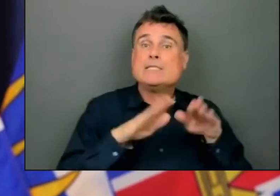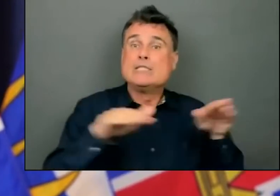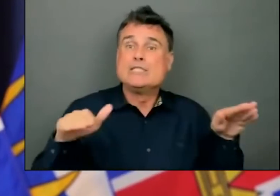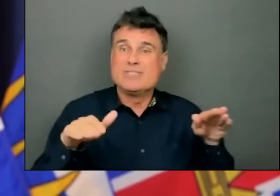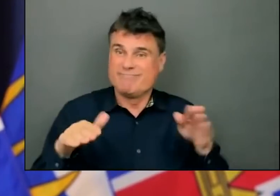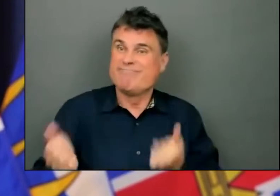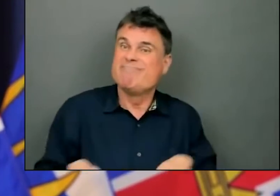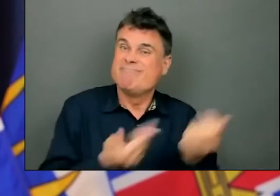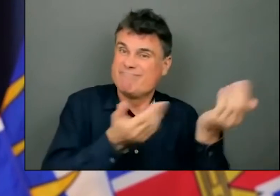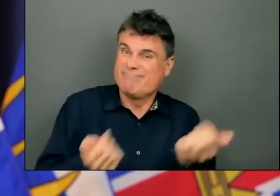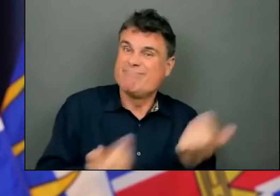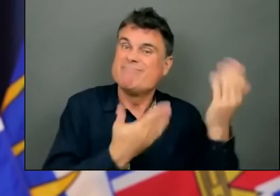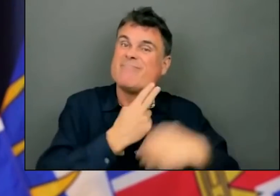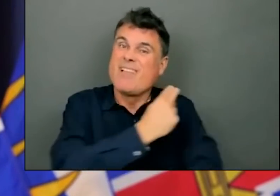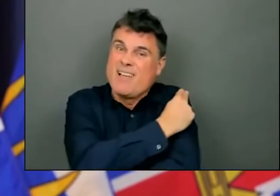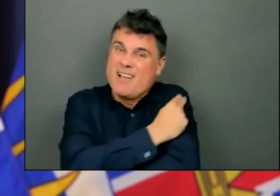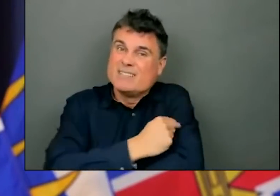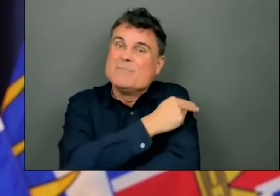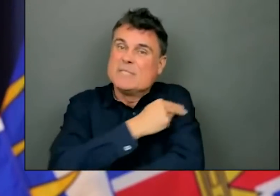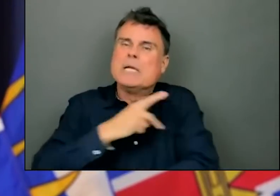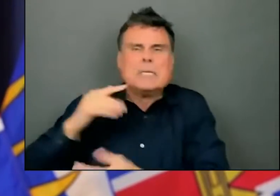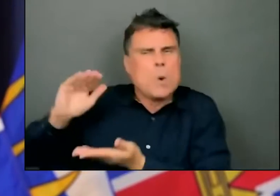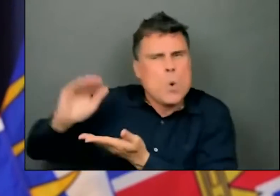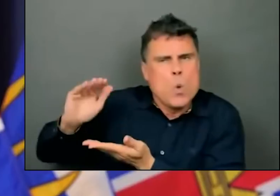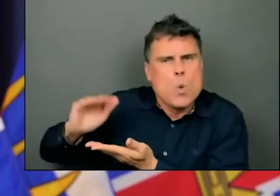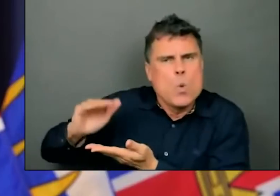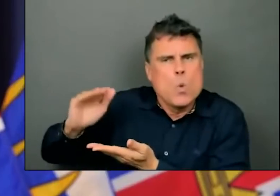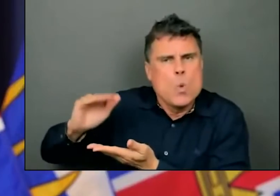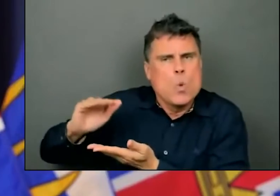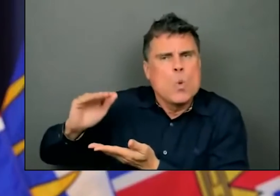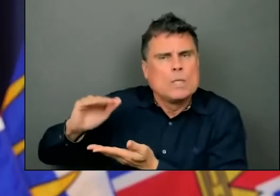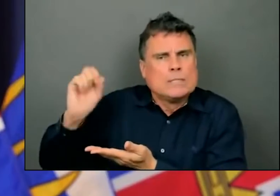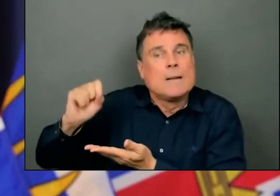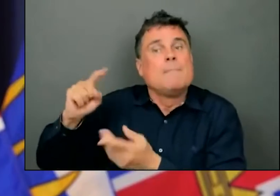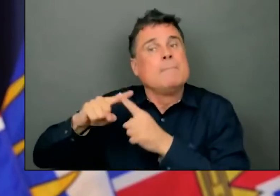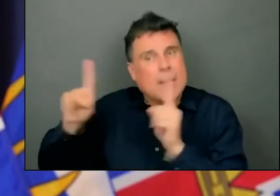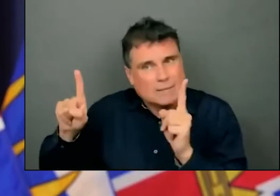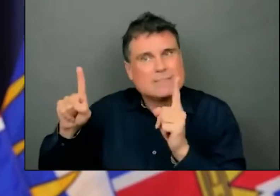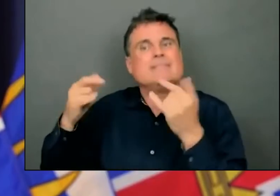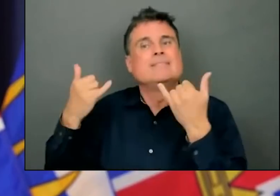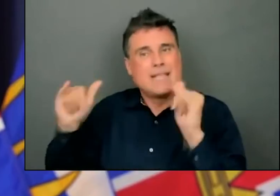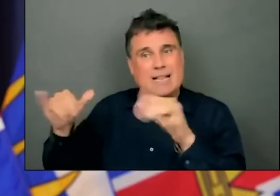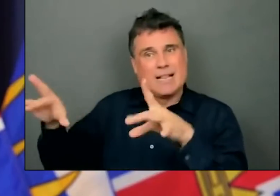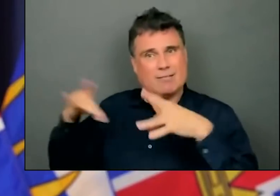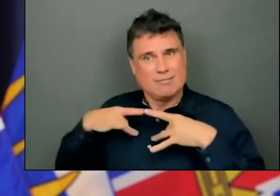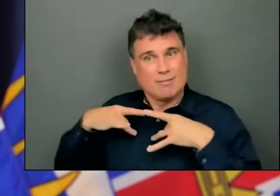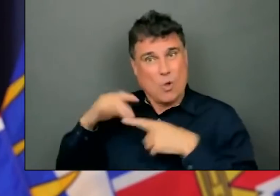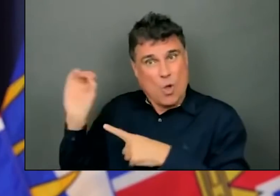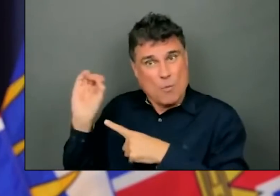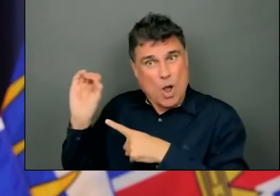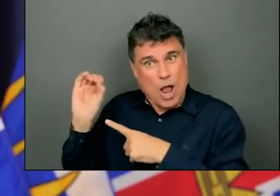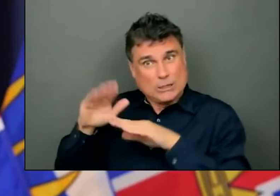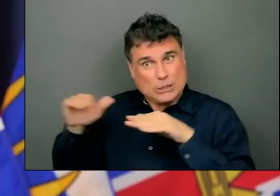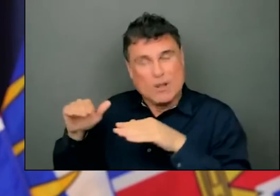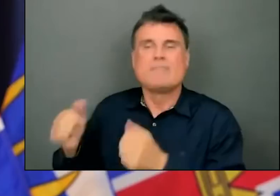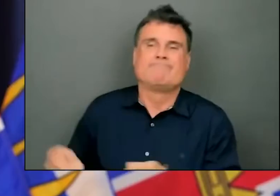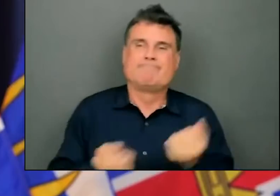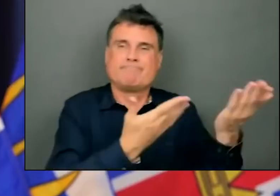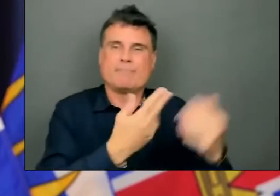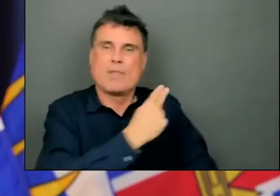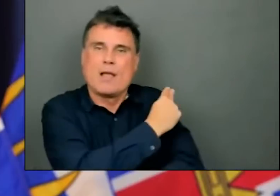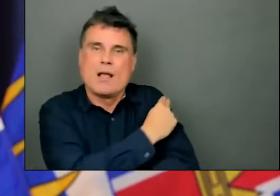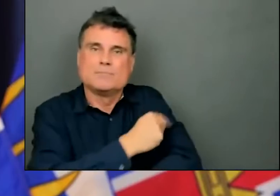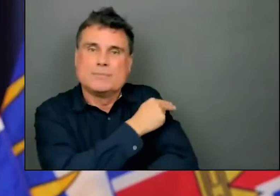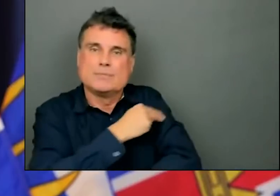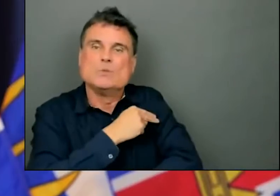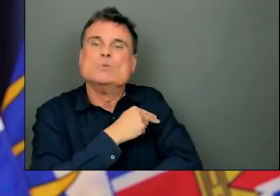it's still quite low in terms of rates, but it does mean that the more children who are affected, the more children will have